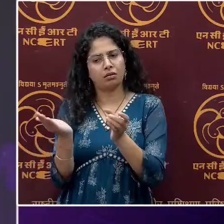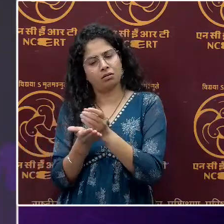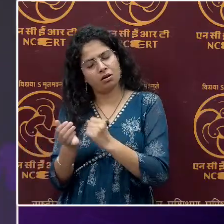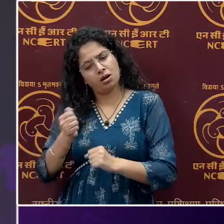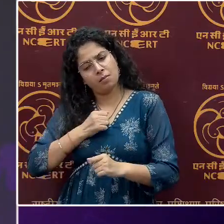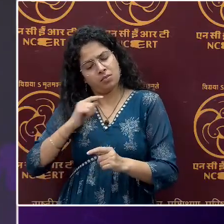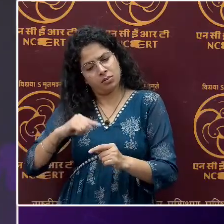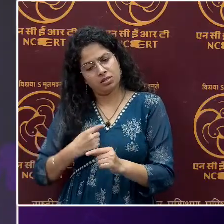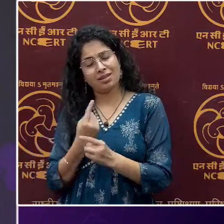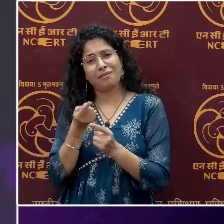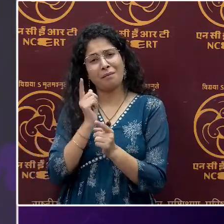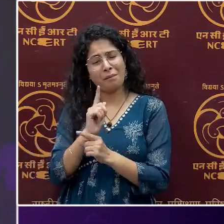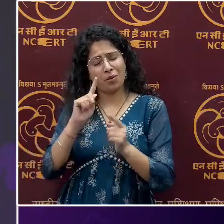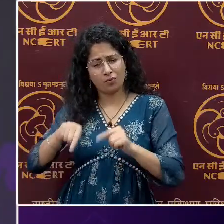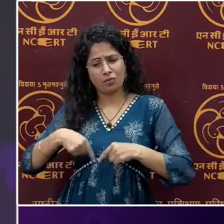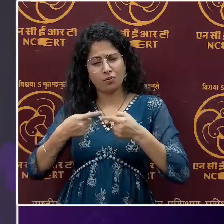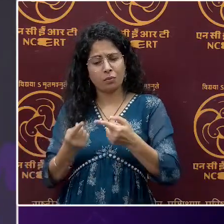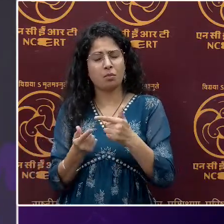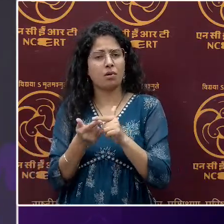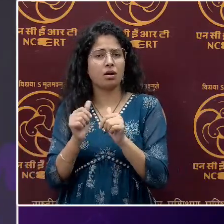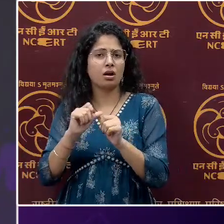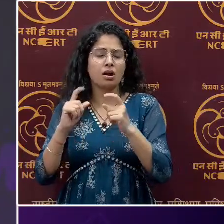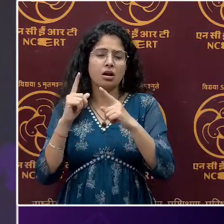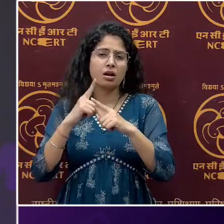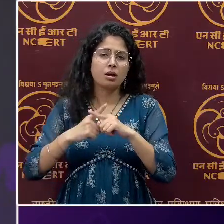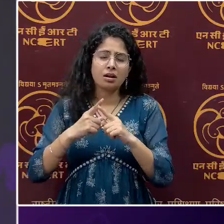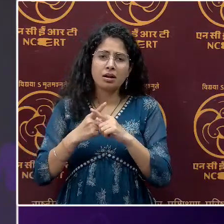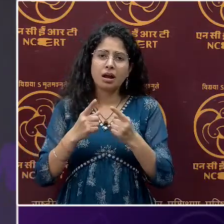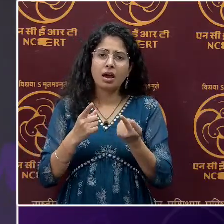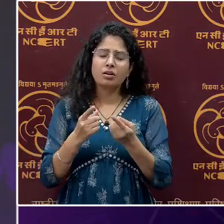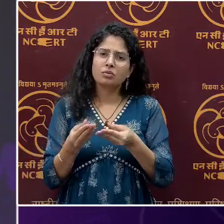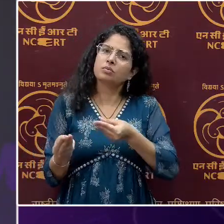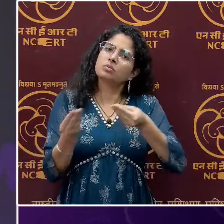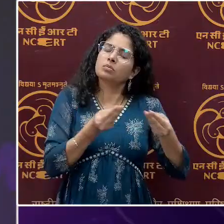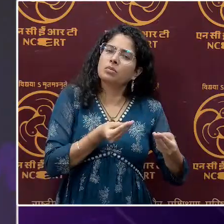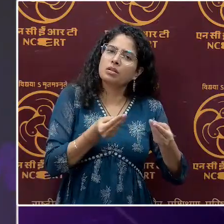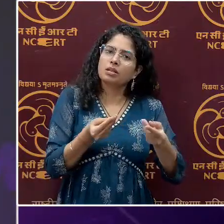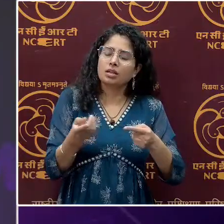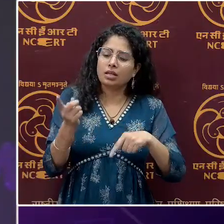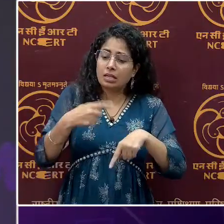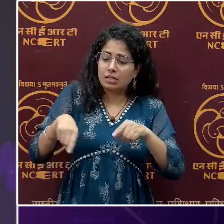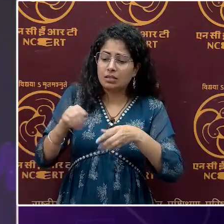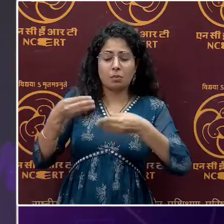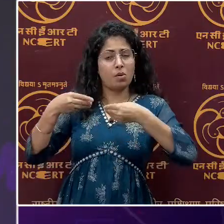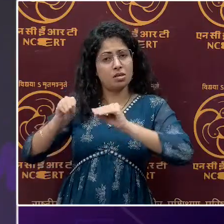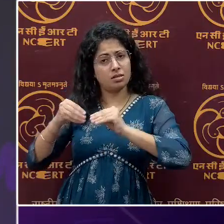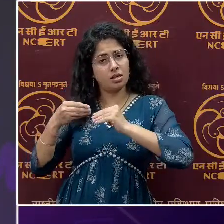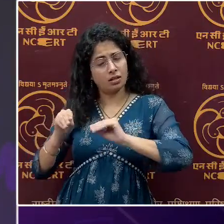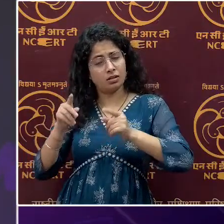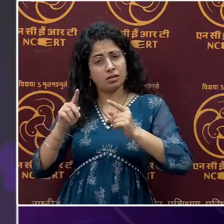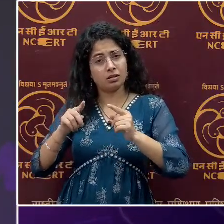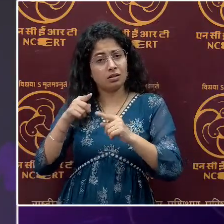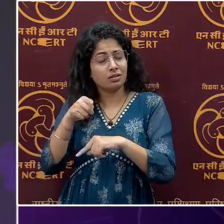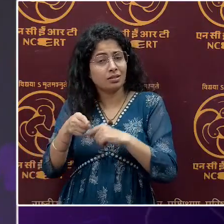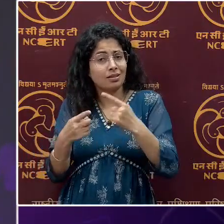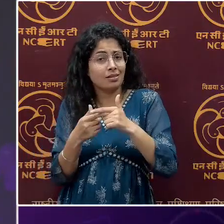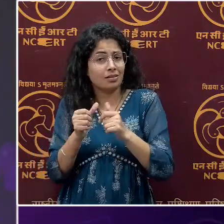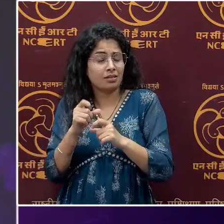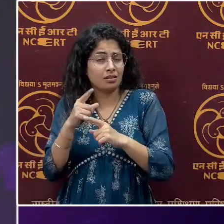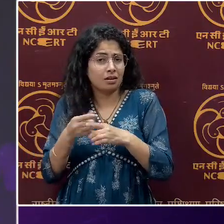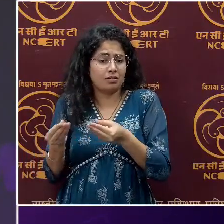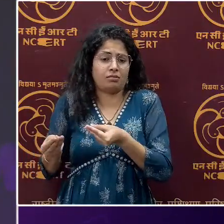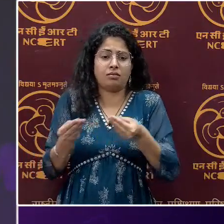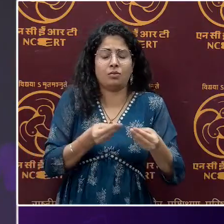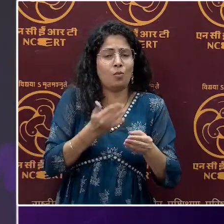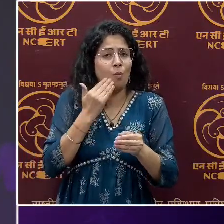and this thing, to sell our thing we are giving tax to them, to grow our thing in our own field we are